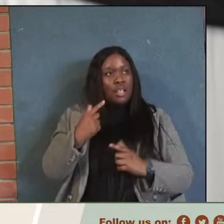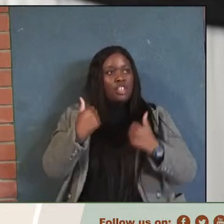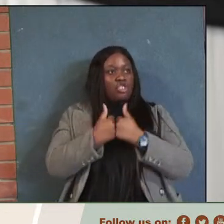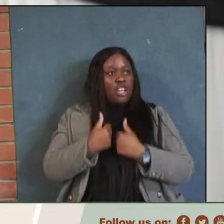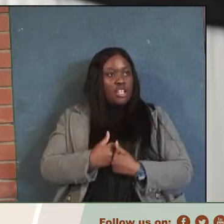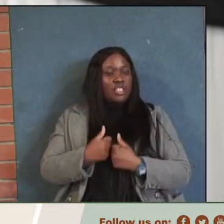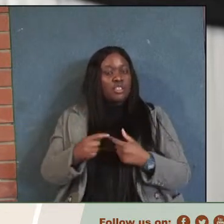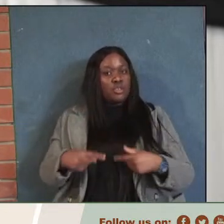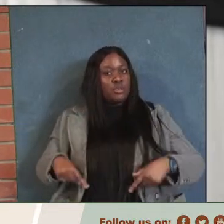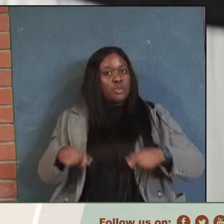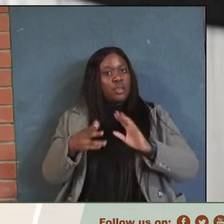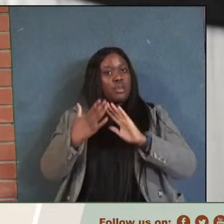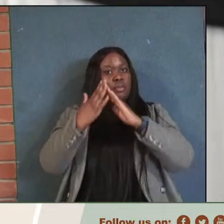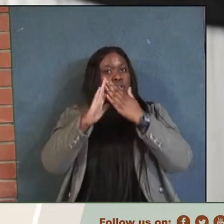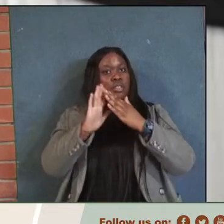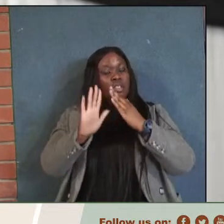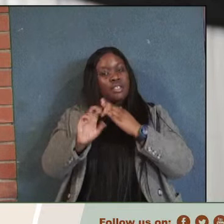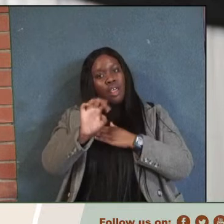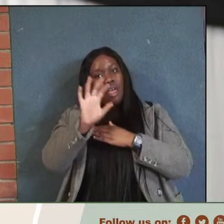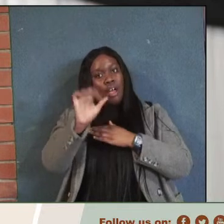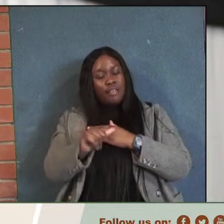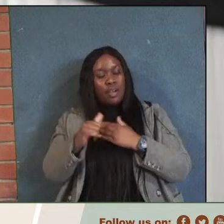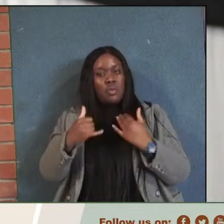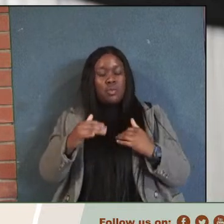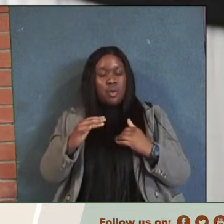as a society in South Africa we're facing